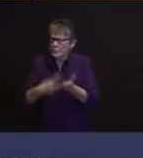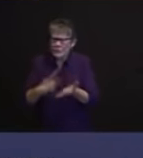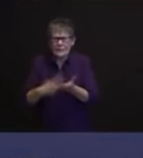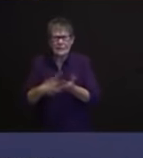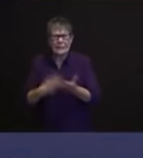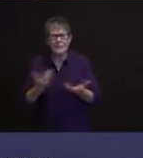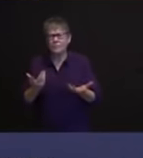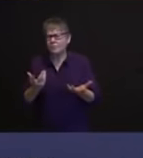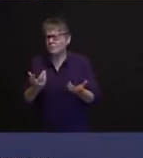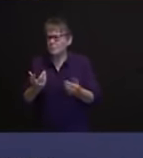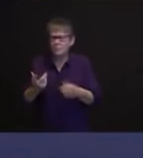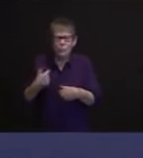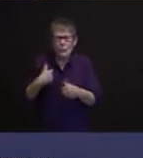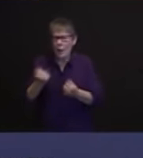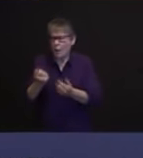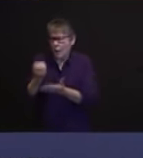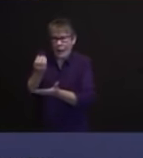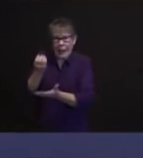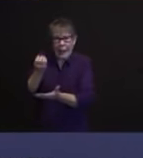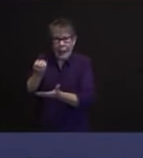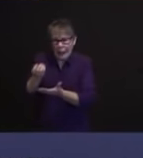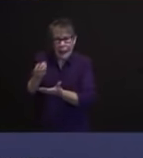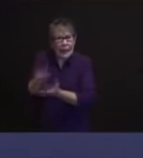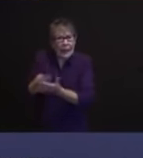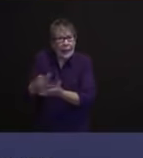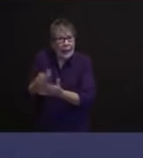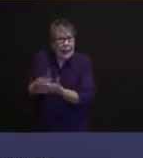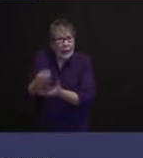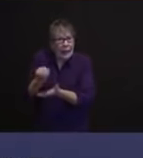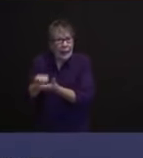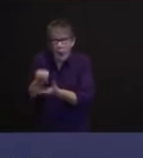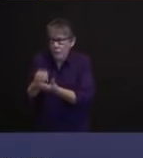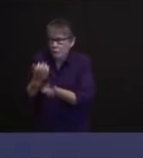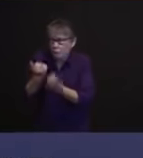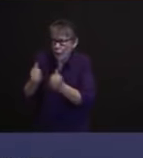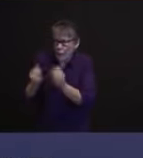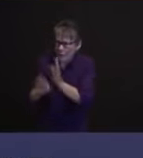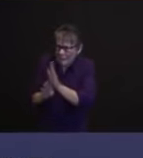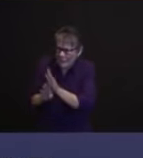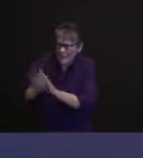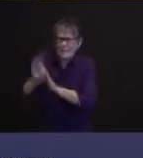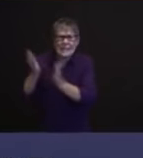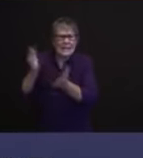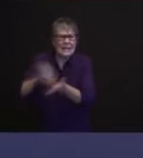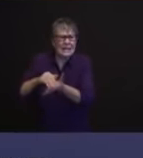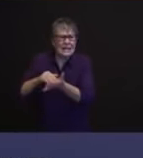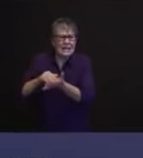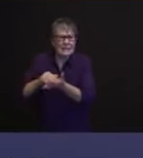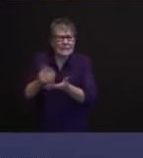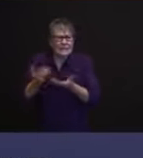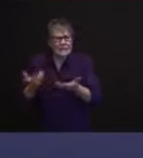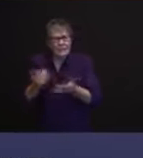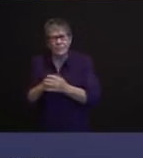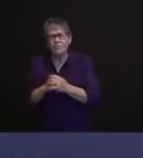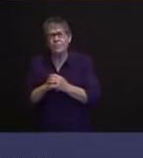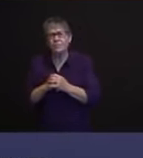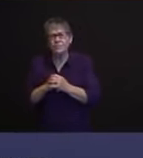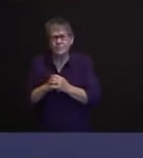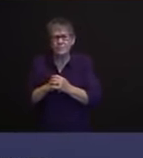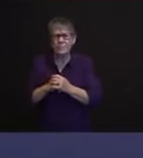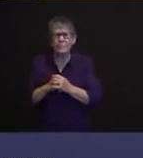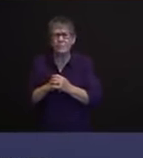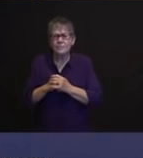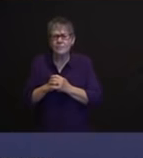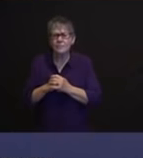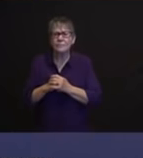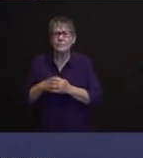one last point. In our Restart and Recovery Commission, I was incredibly happy to see that our good friend Neera Tanden, who's the CEO